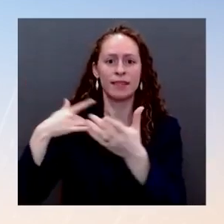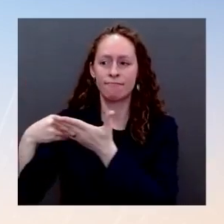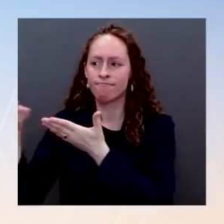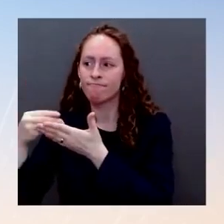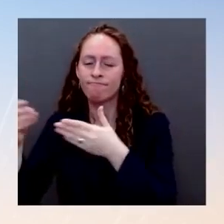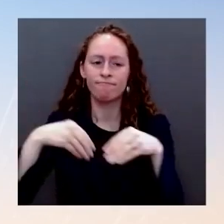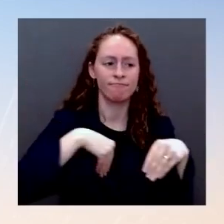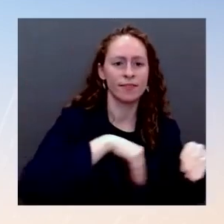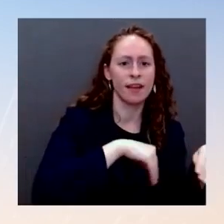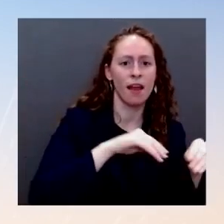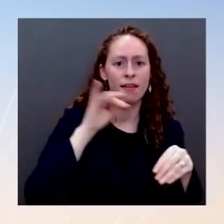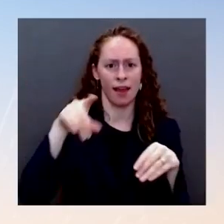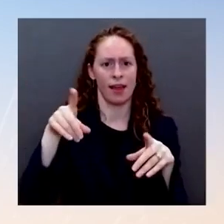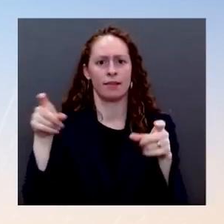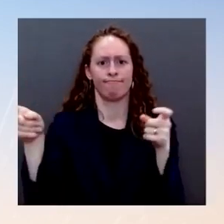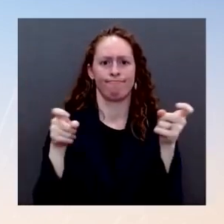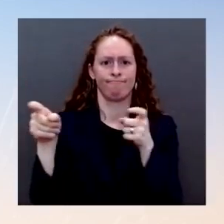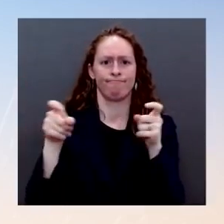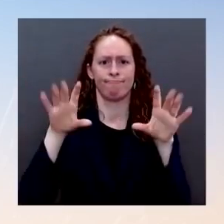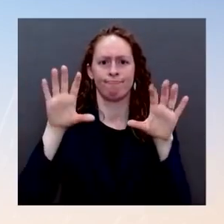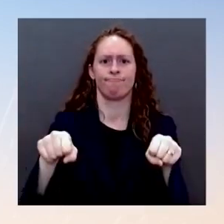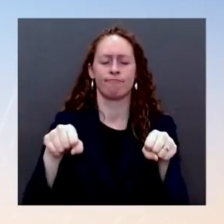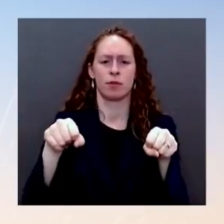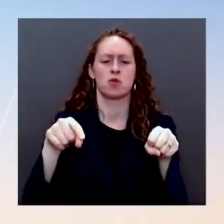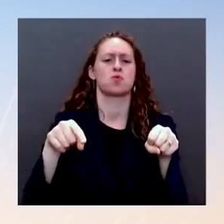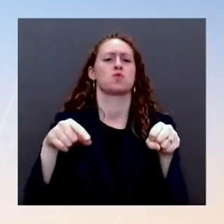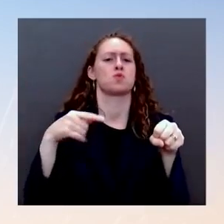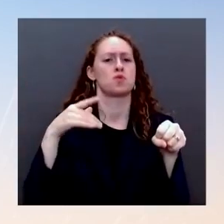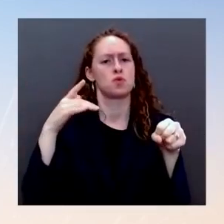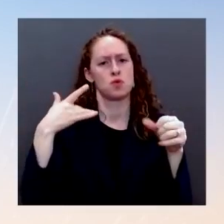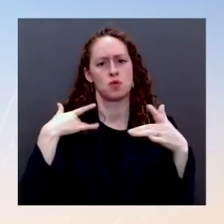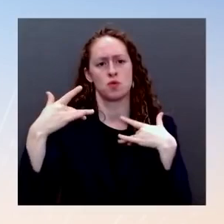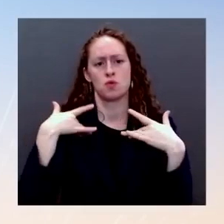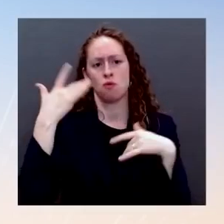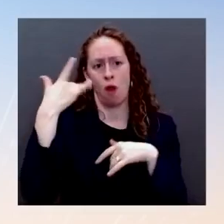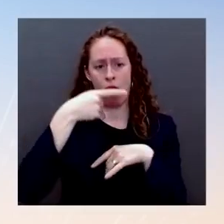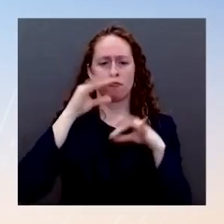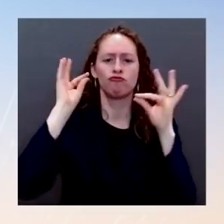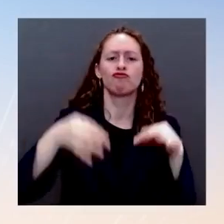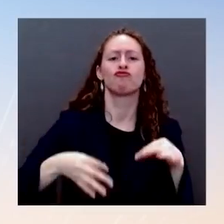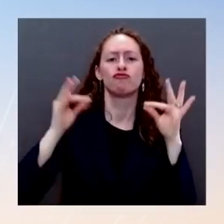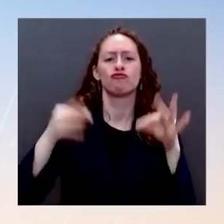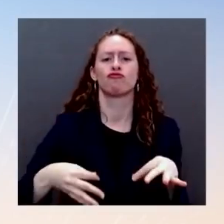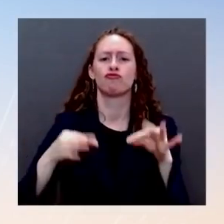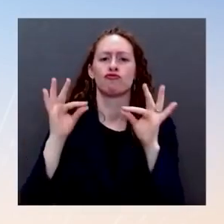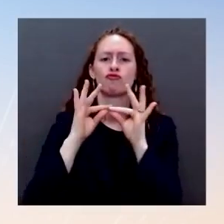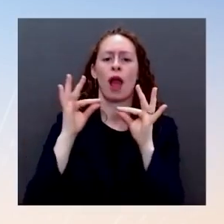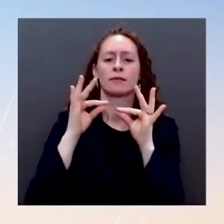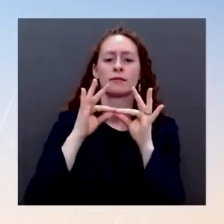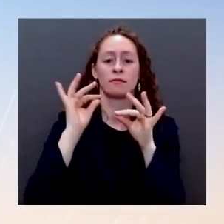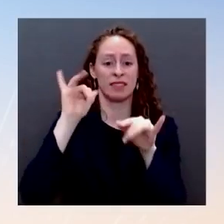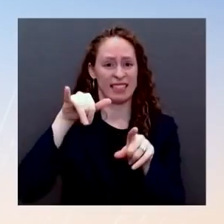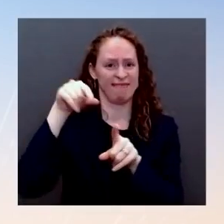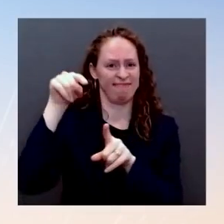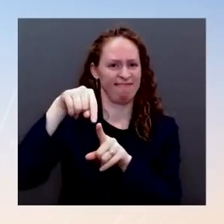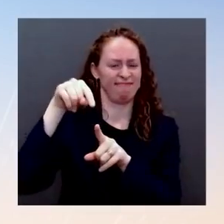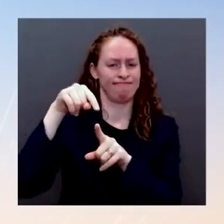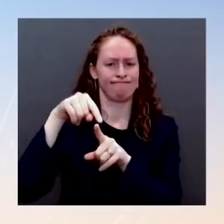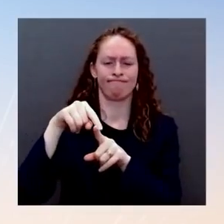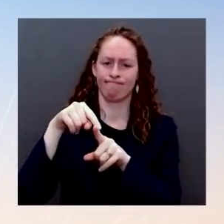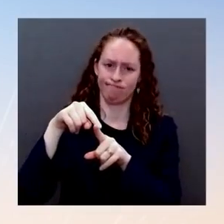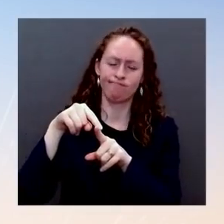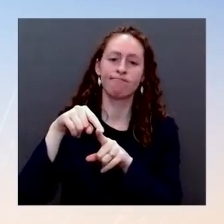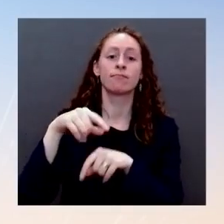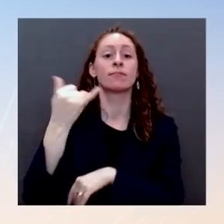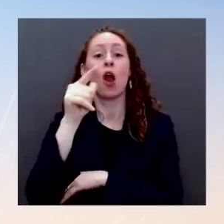being elevated, and they should not be. Many farmers and ranchers now have little or no choice of buyer for their product and little leverage to negotiate, causing